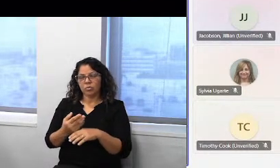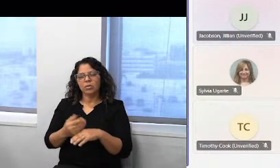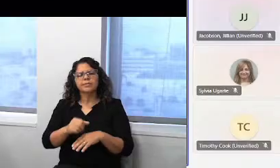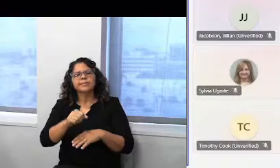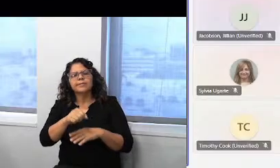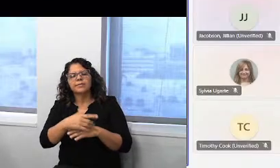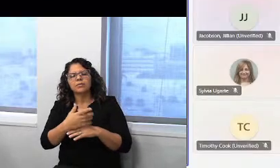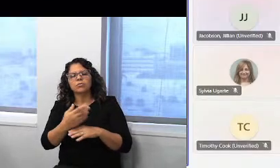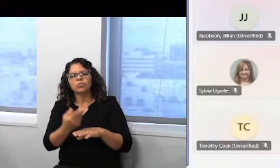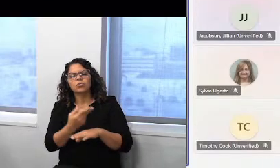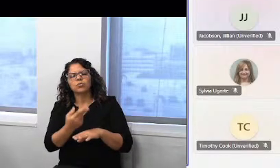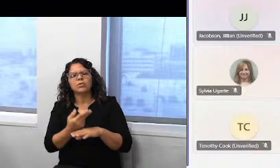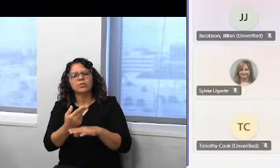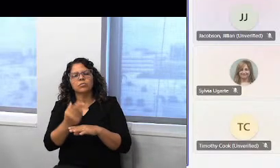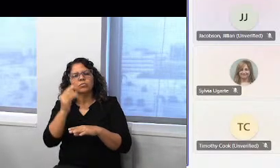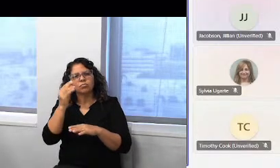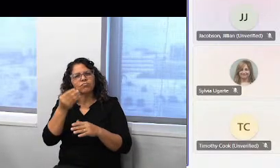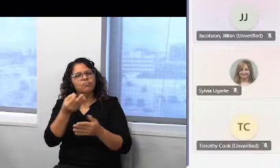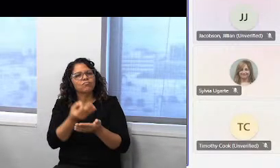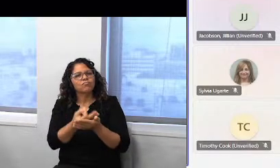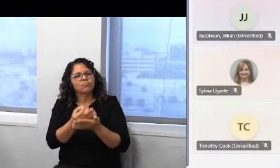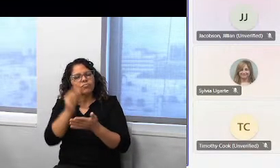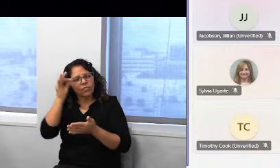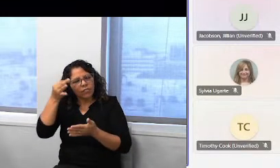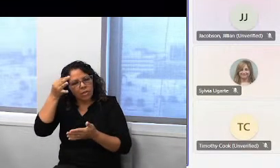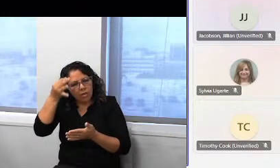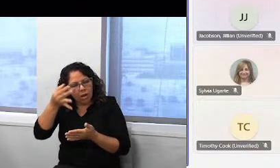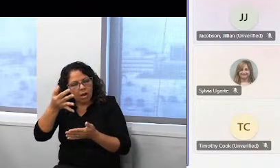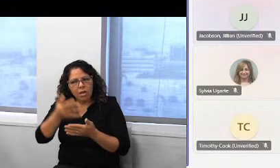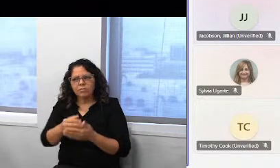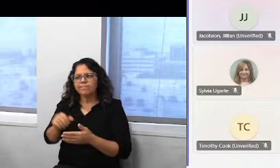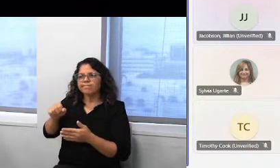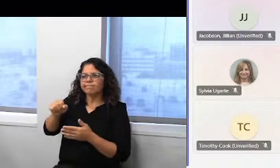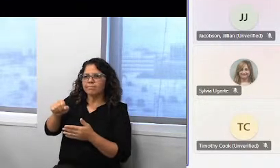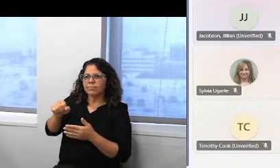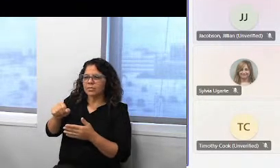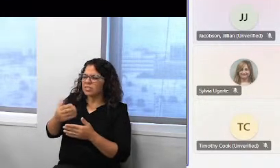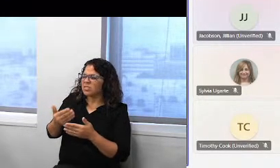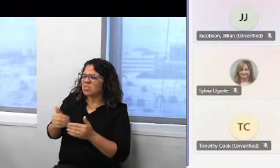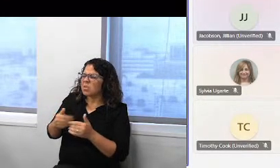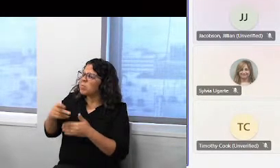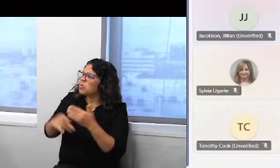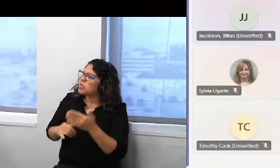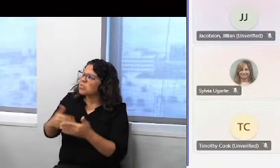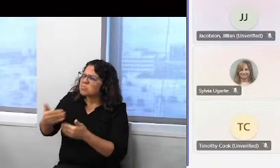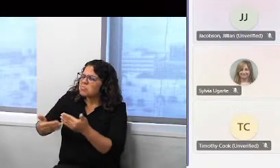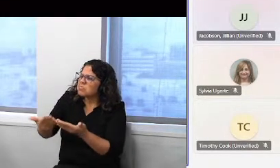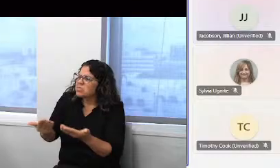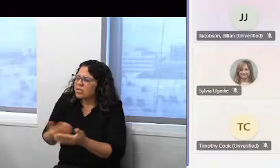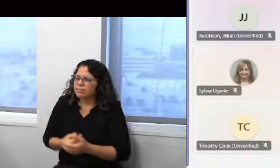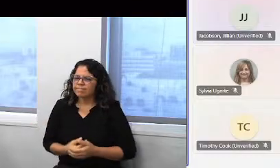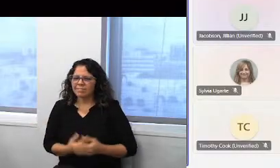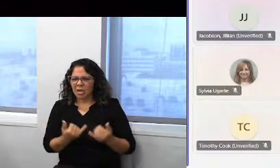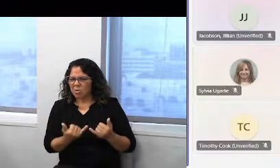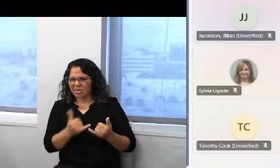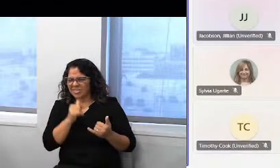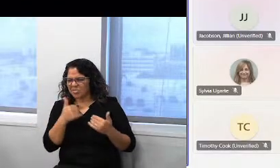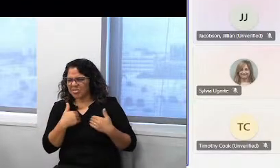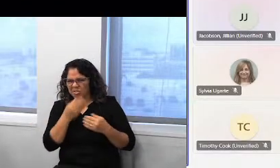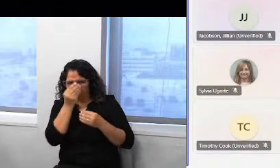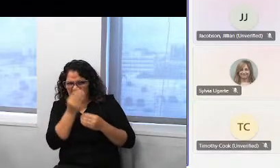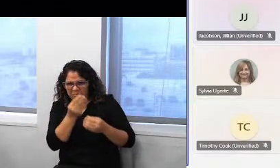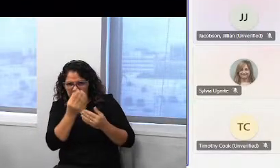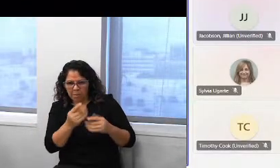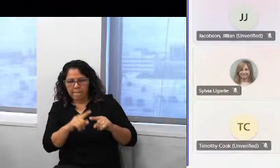And can you give me an idea of where that project stands? Don't have it in front of me, but if we can, I think this was a